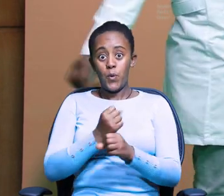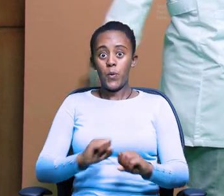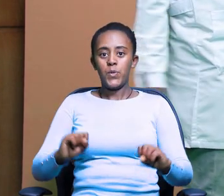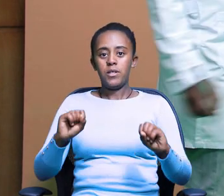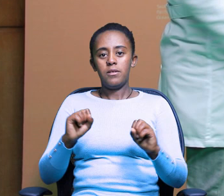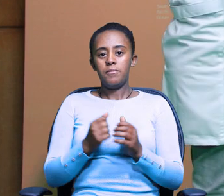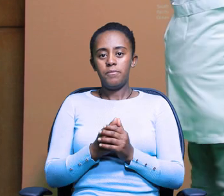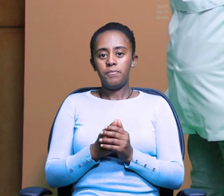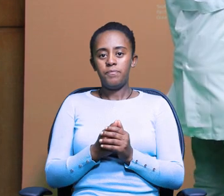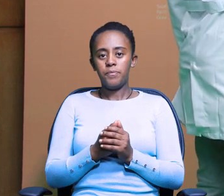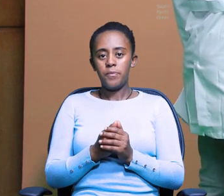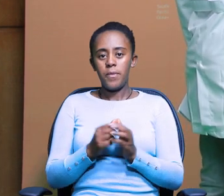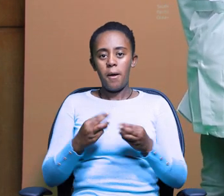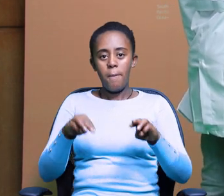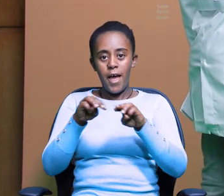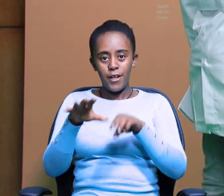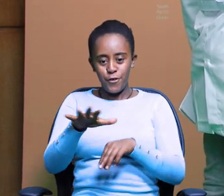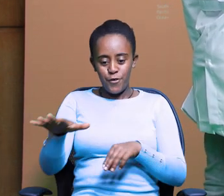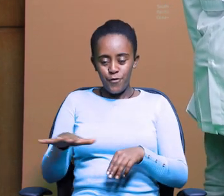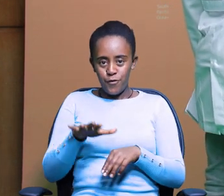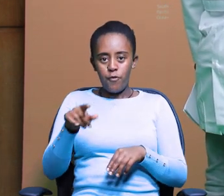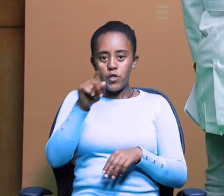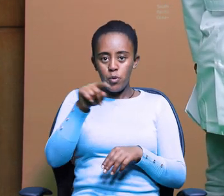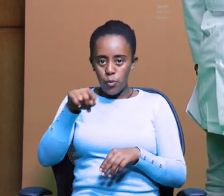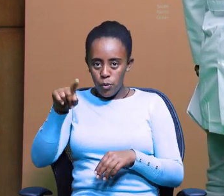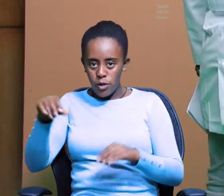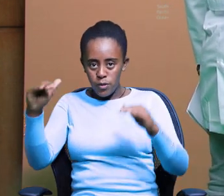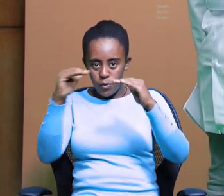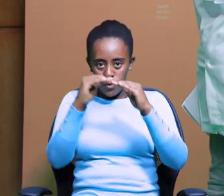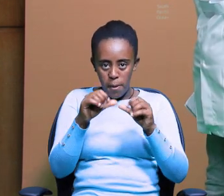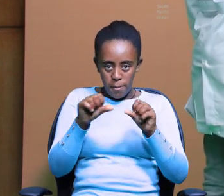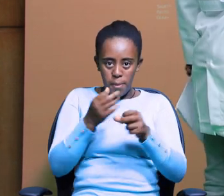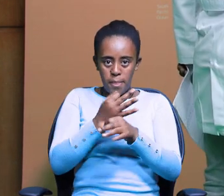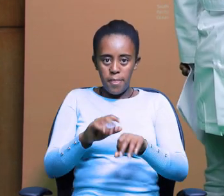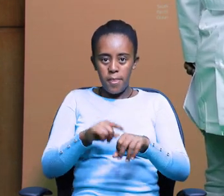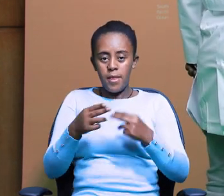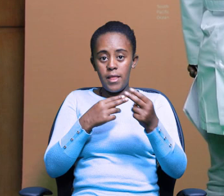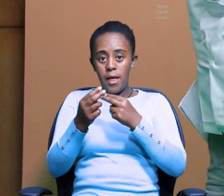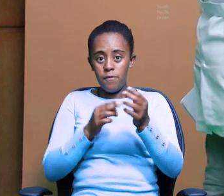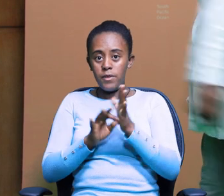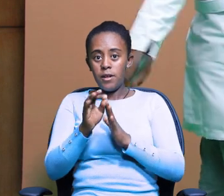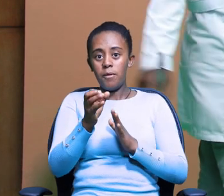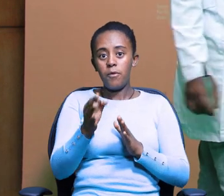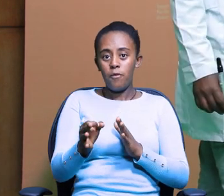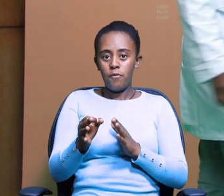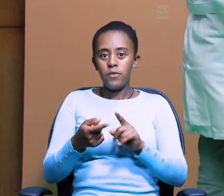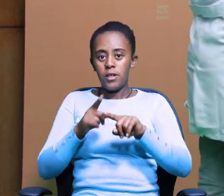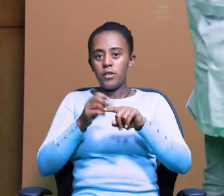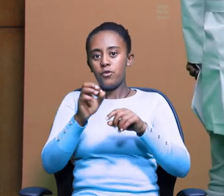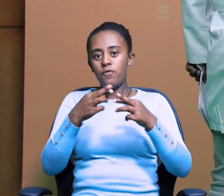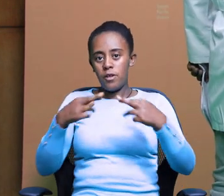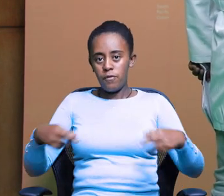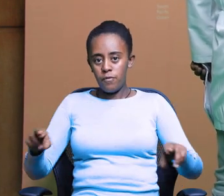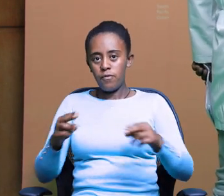solution, magnetic field of solenoid is equal to permittivity of free space times number of turns of the wire